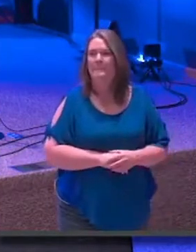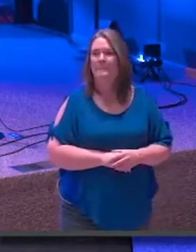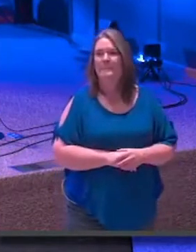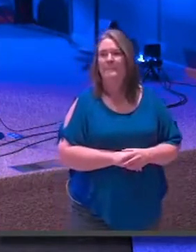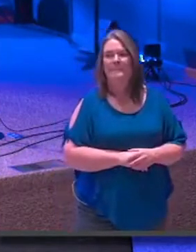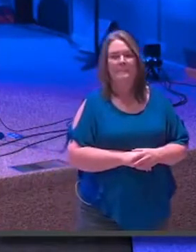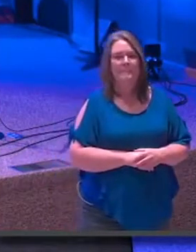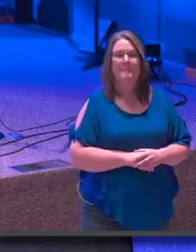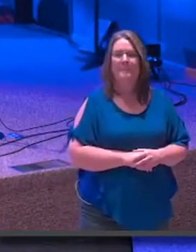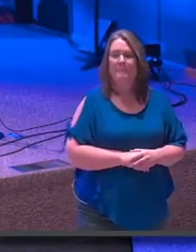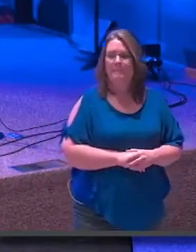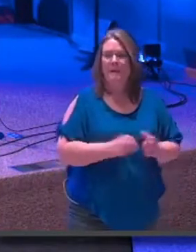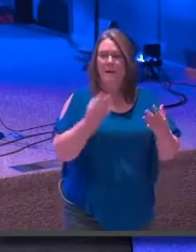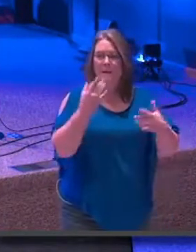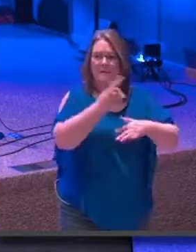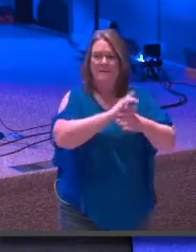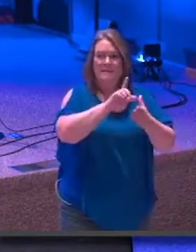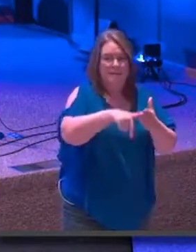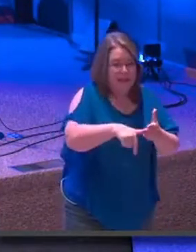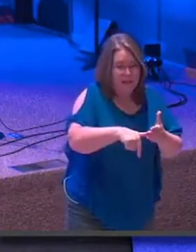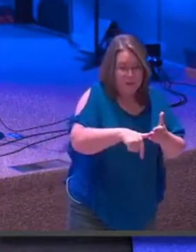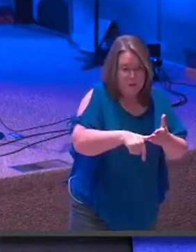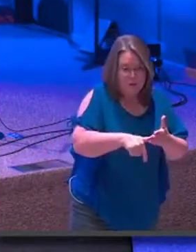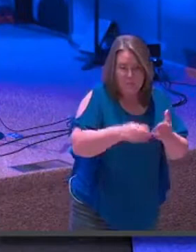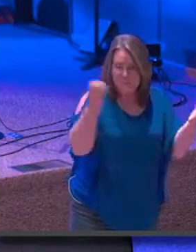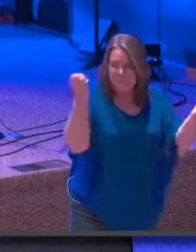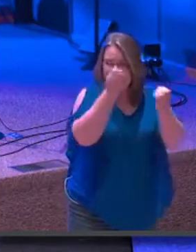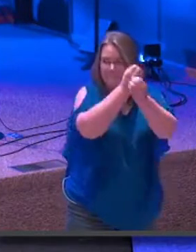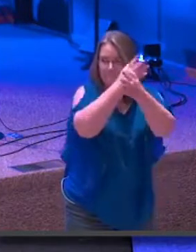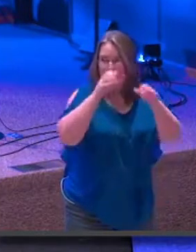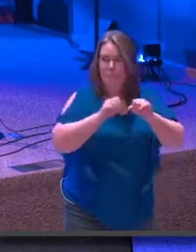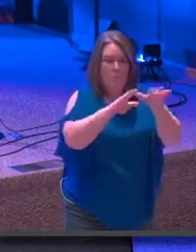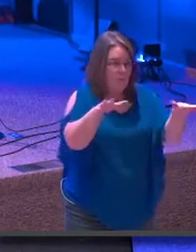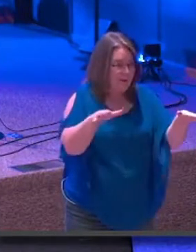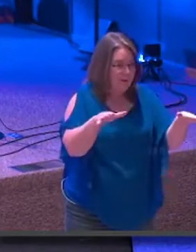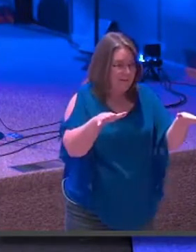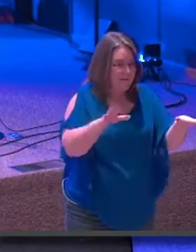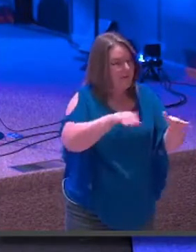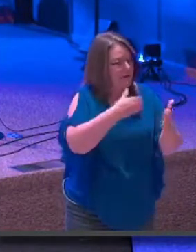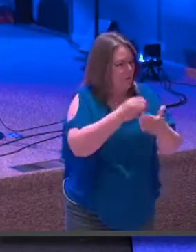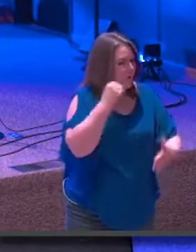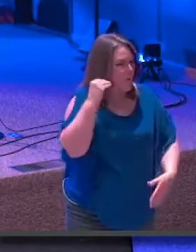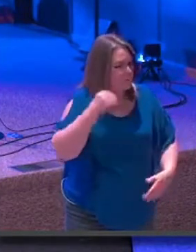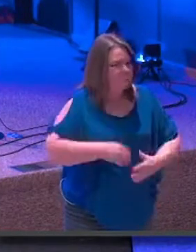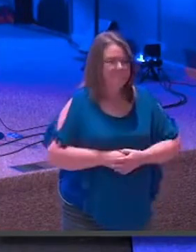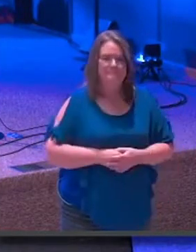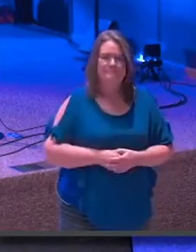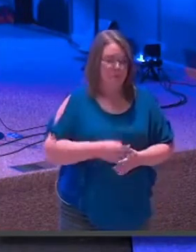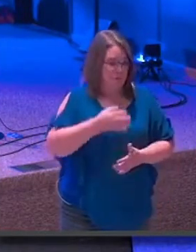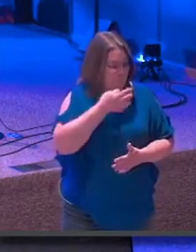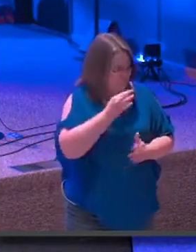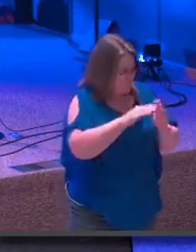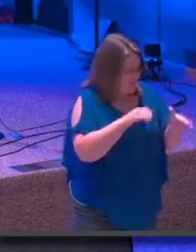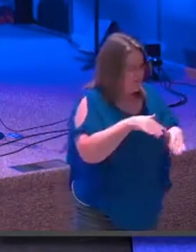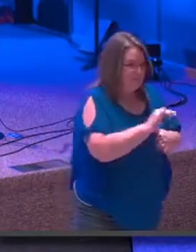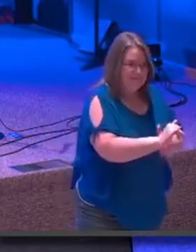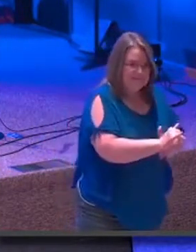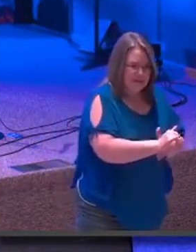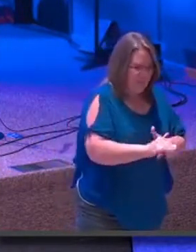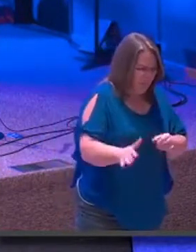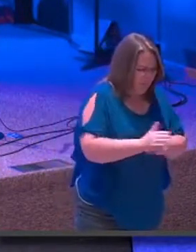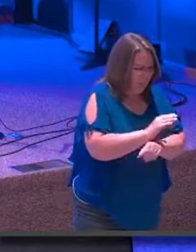Capernaum several days later, the news spread quickly that he was back home. Soon the house where he was staying was so packed with